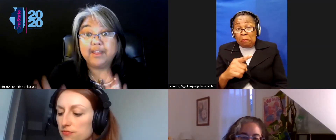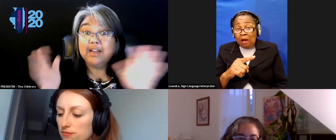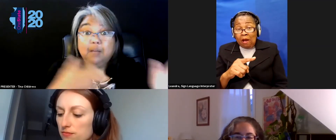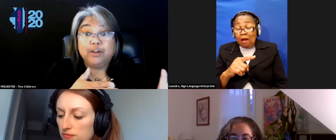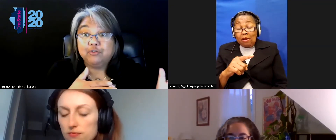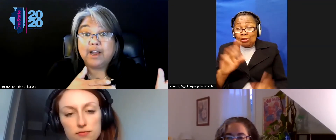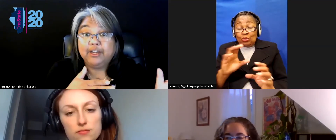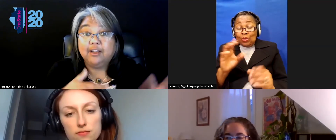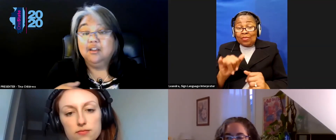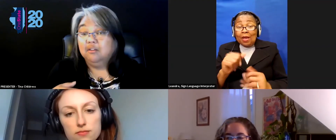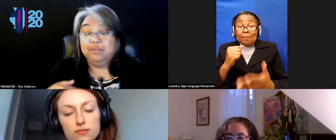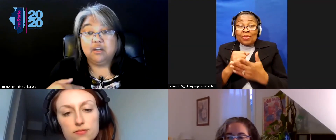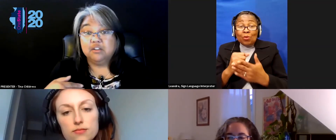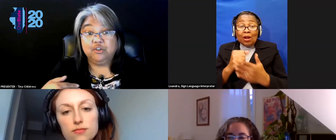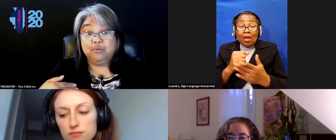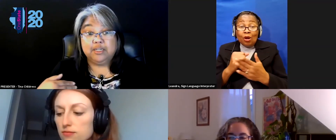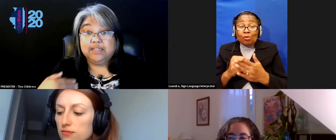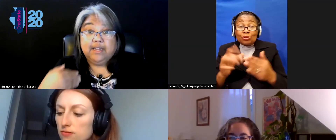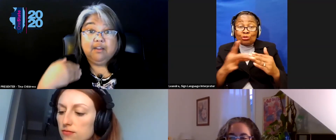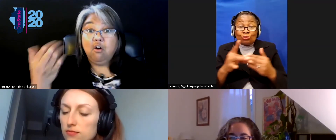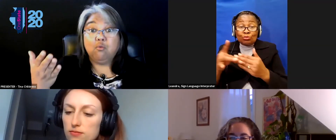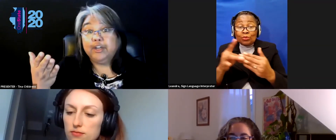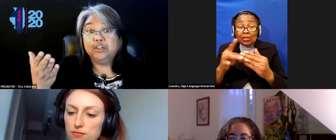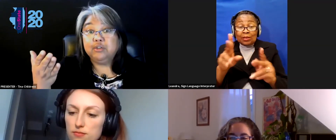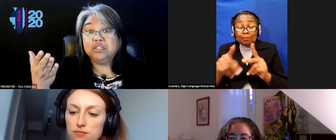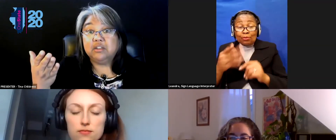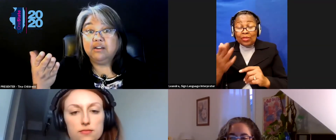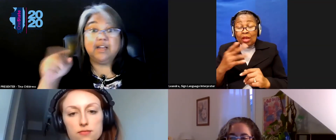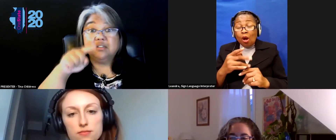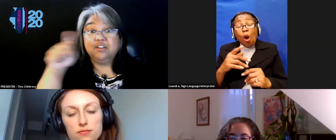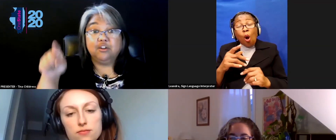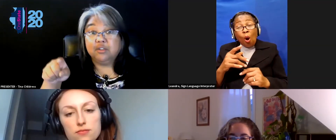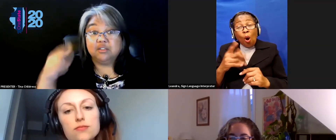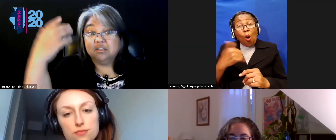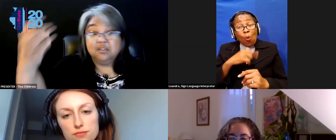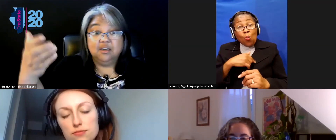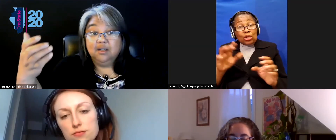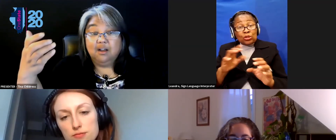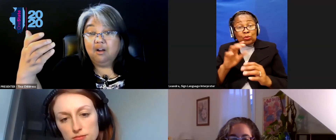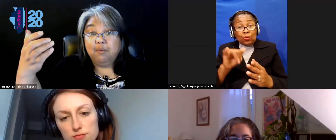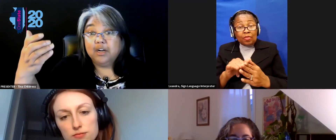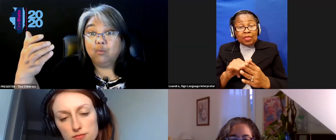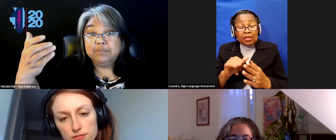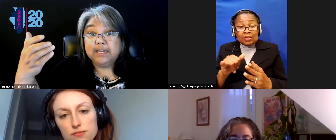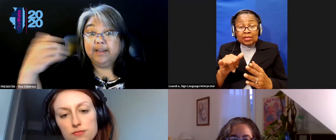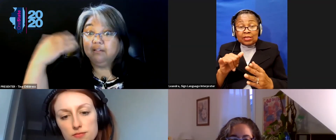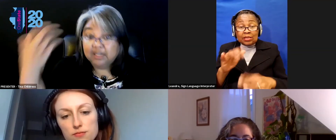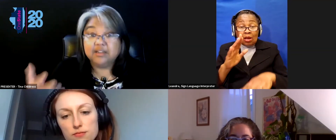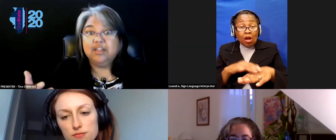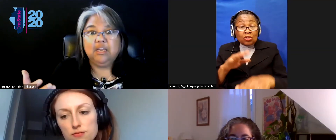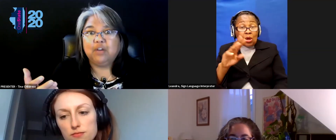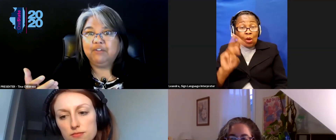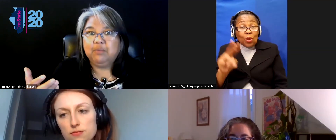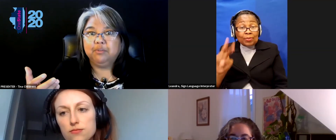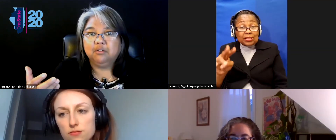But that can help drive traffic because you want to say, oh, we're going to do this song next. This is on our website. It's going